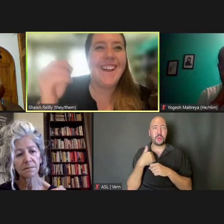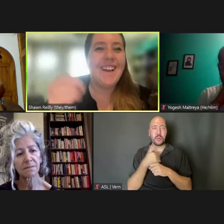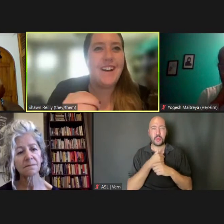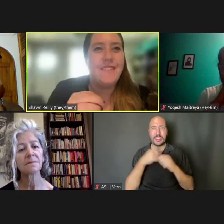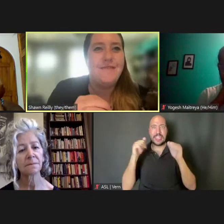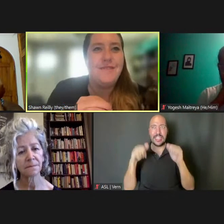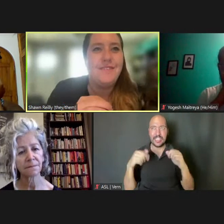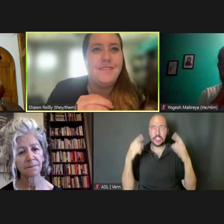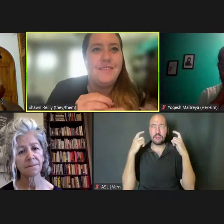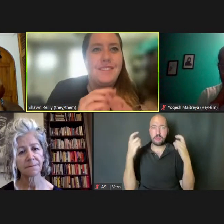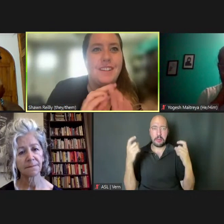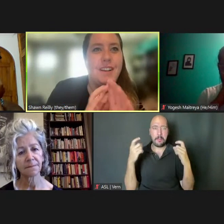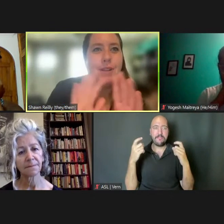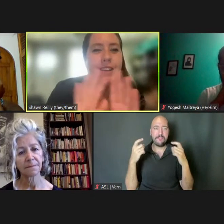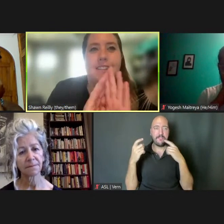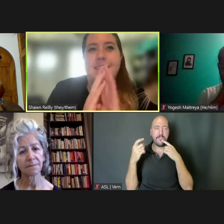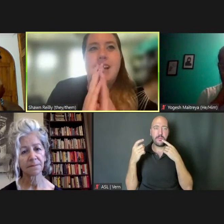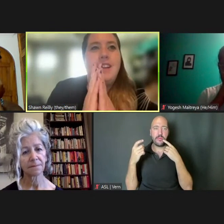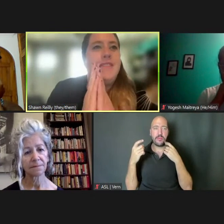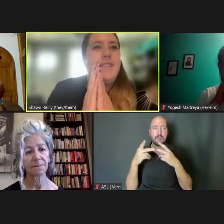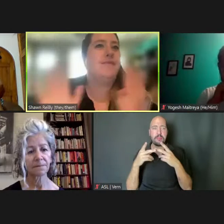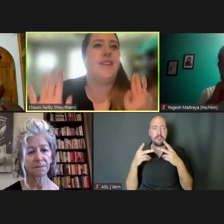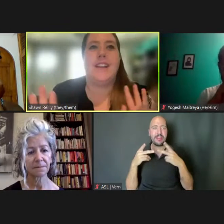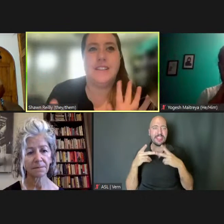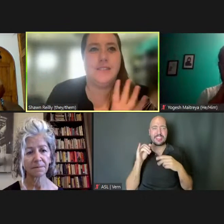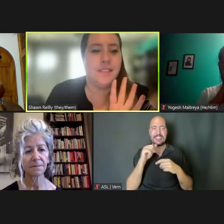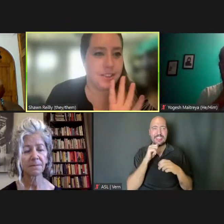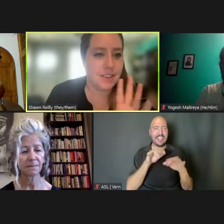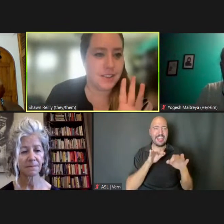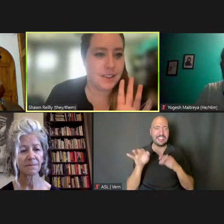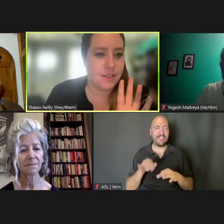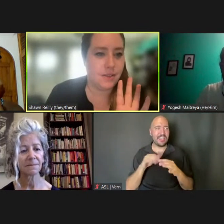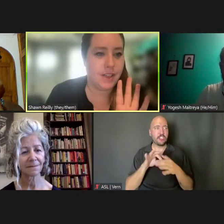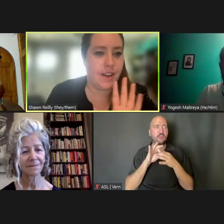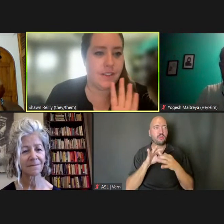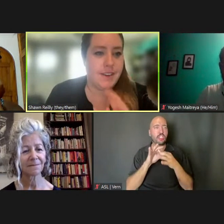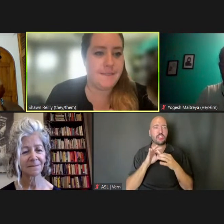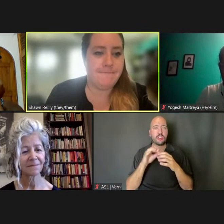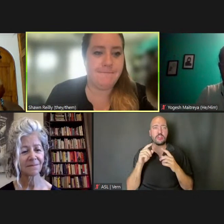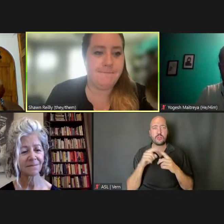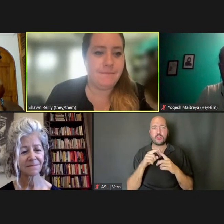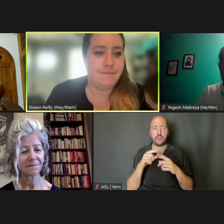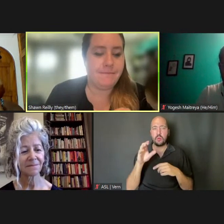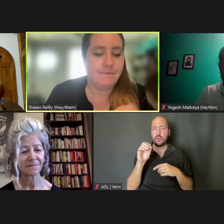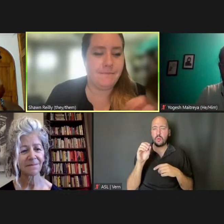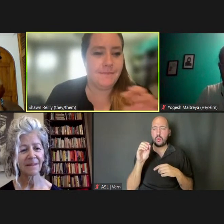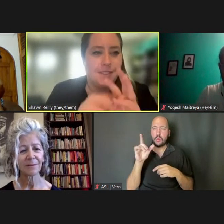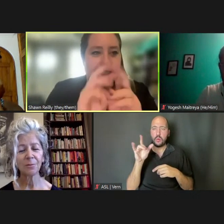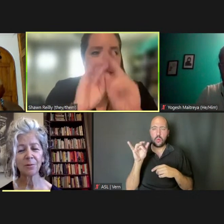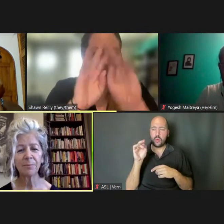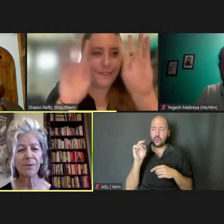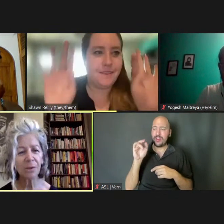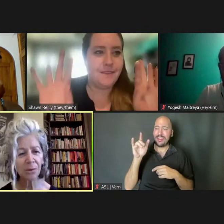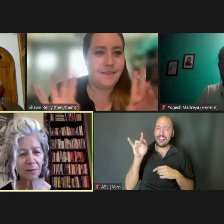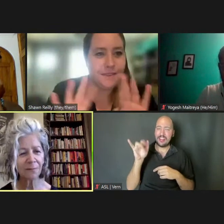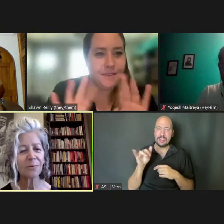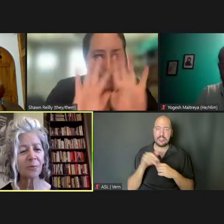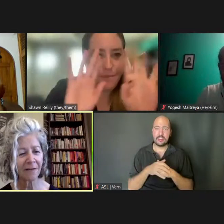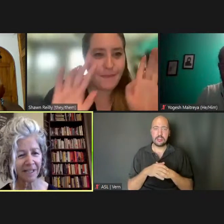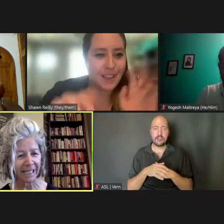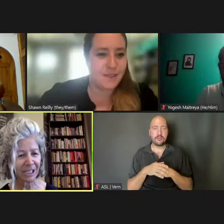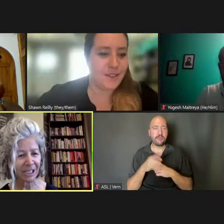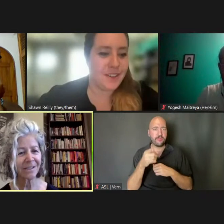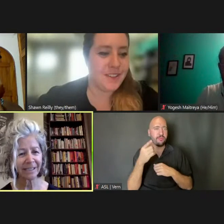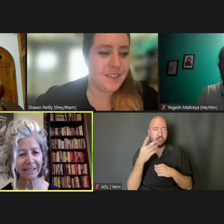dream of a place that's not even defined in relation to coloniality. Ooh, kind a of a-